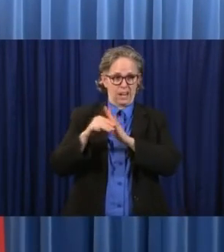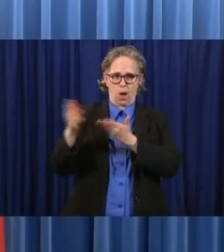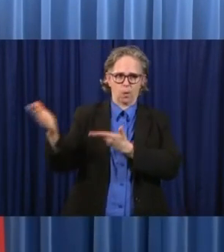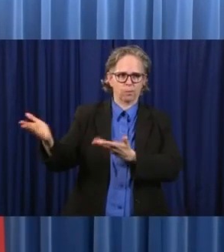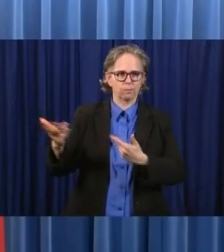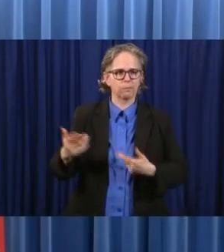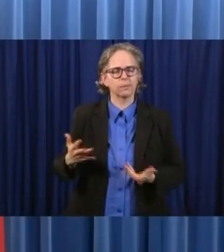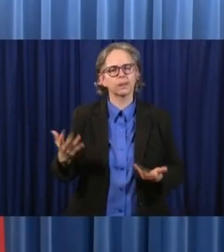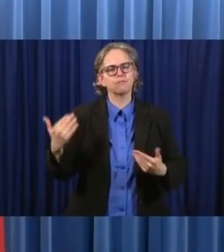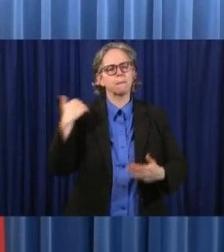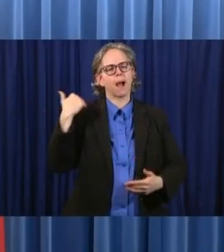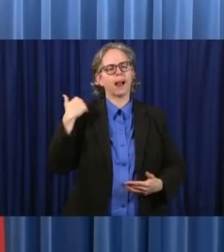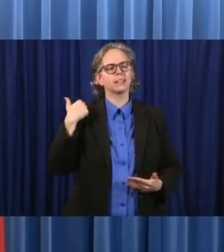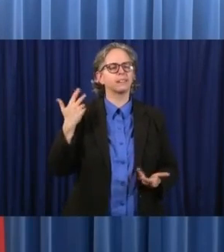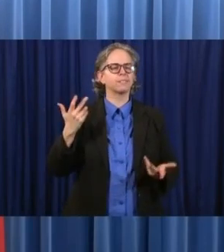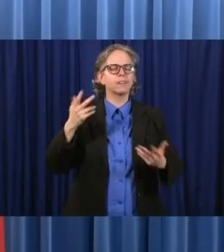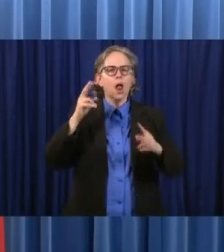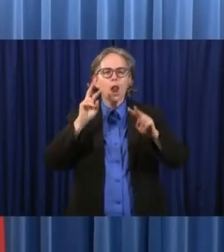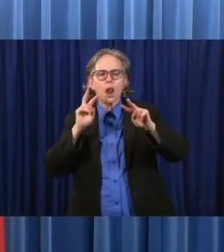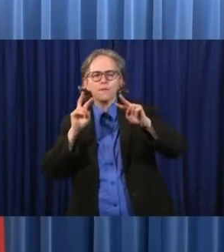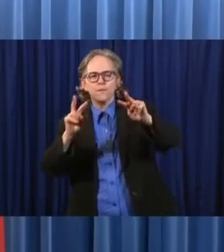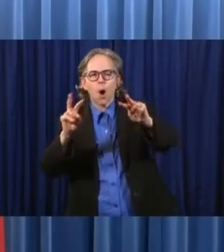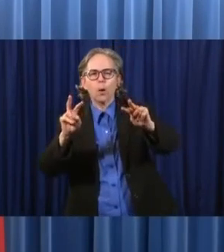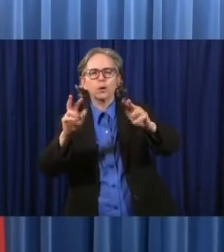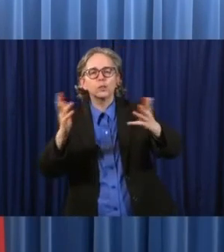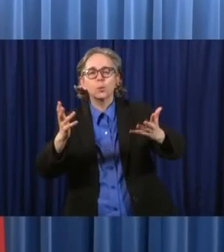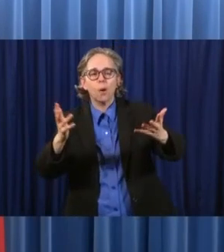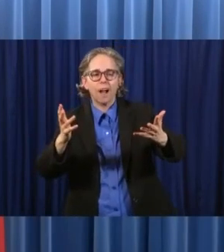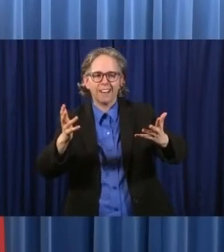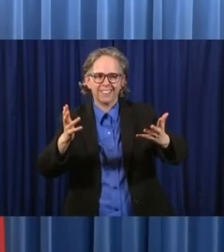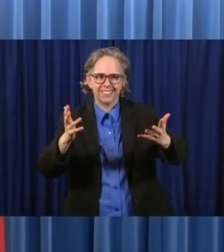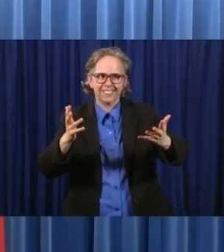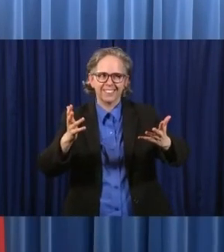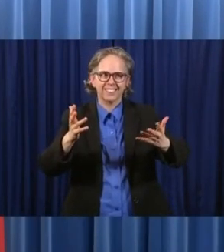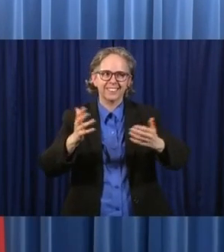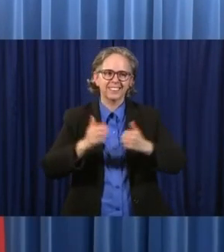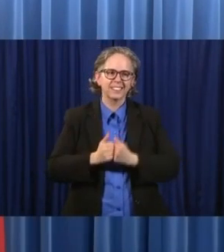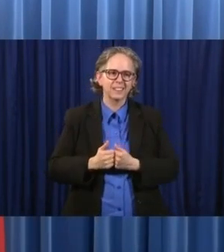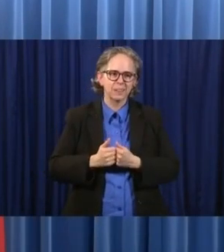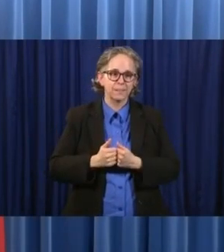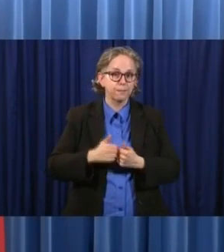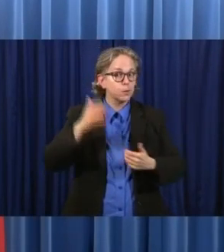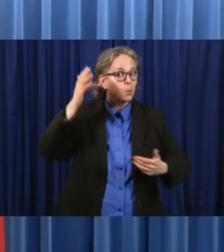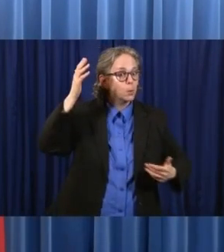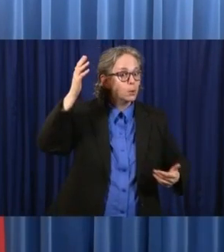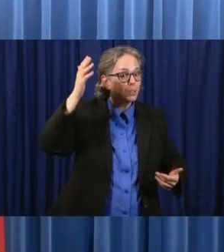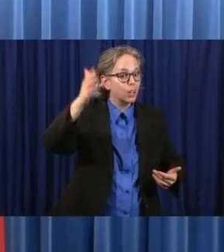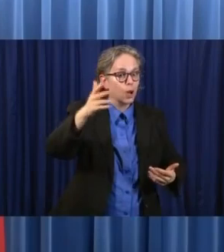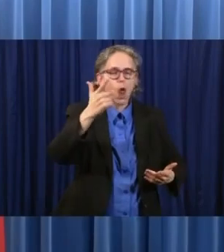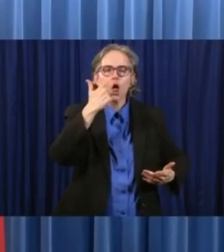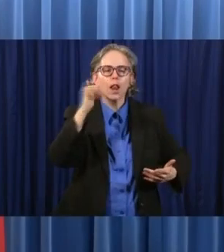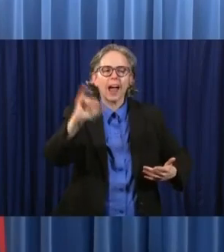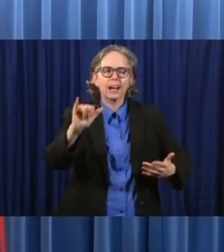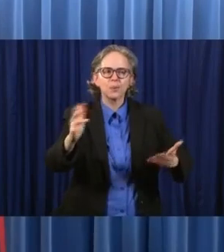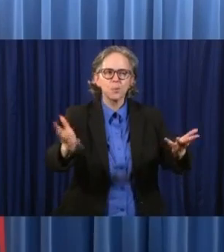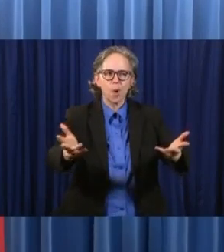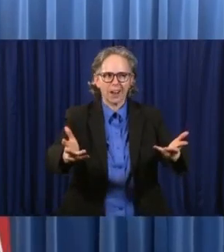forward to by practicing social distancing, what the future will bring. Merrick?